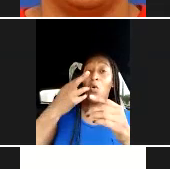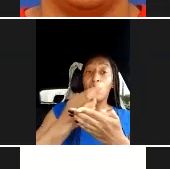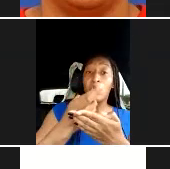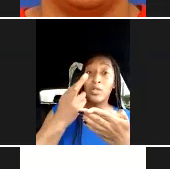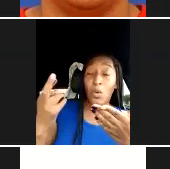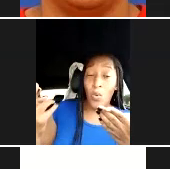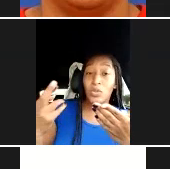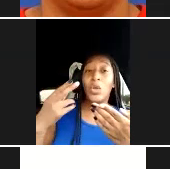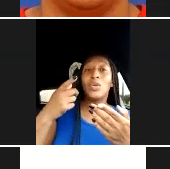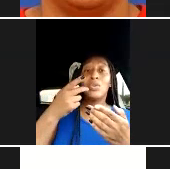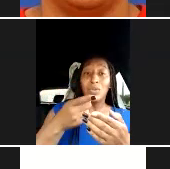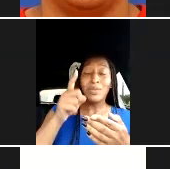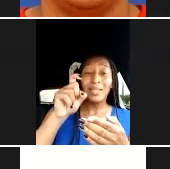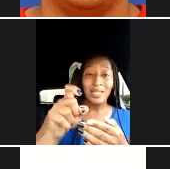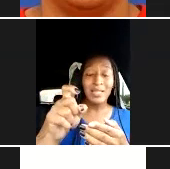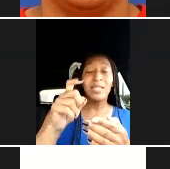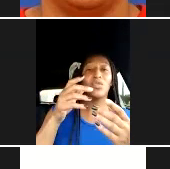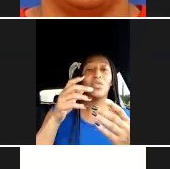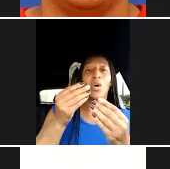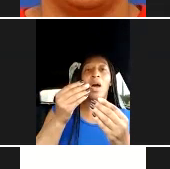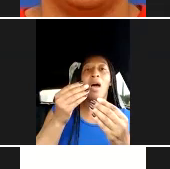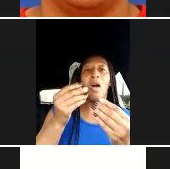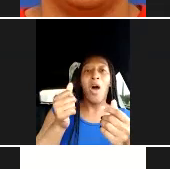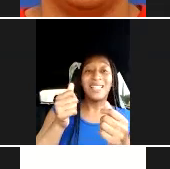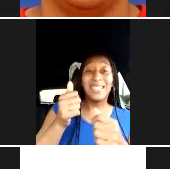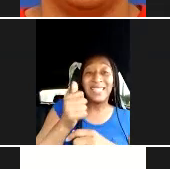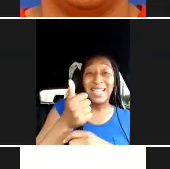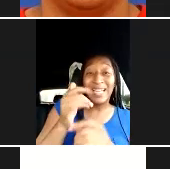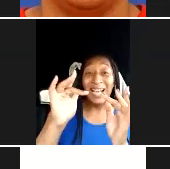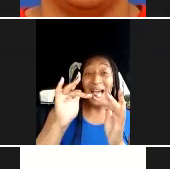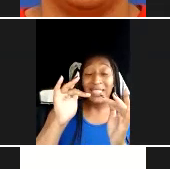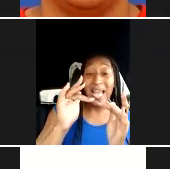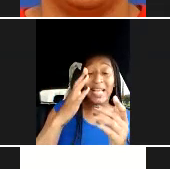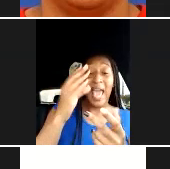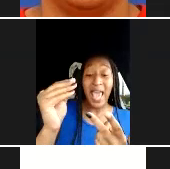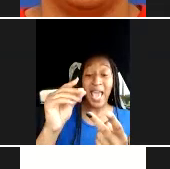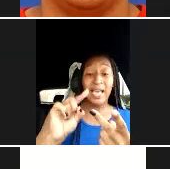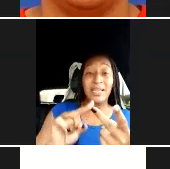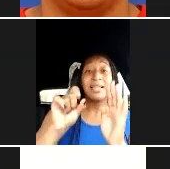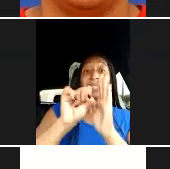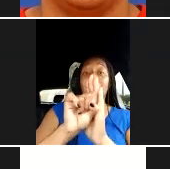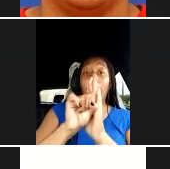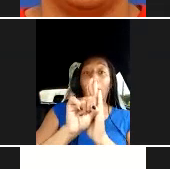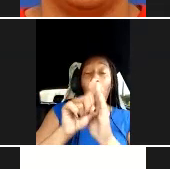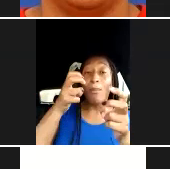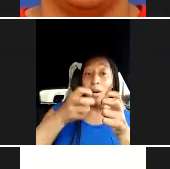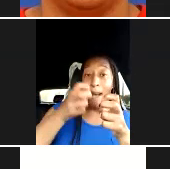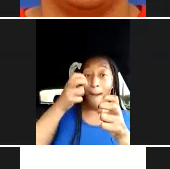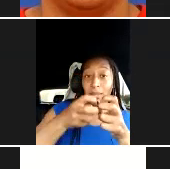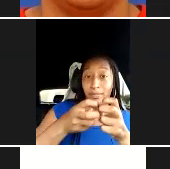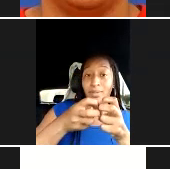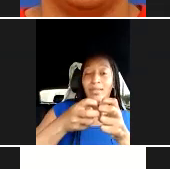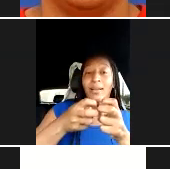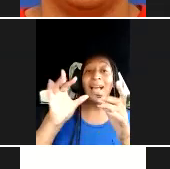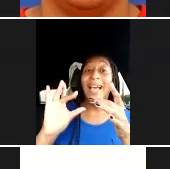sample problems related to the topics listed above. Okay. Um,